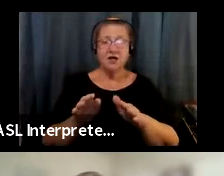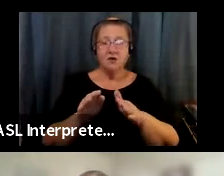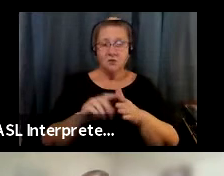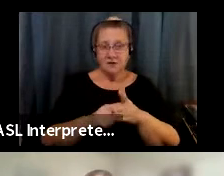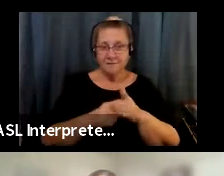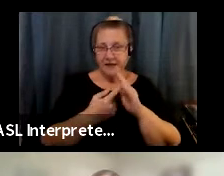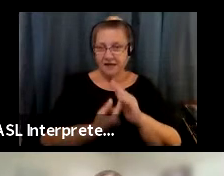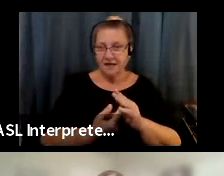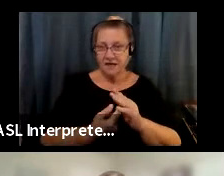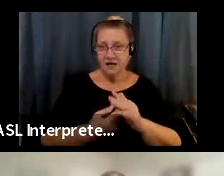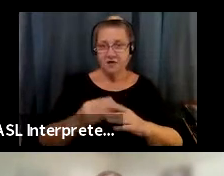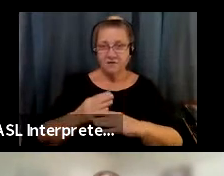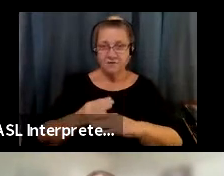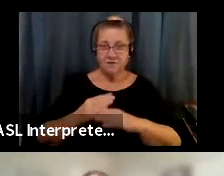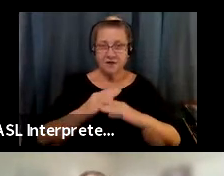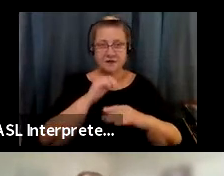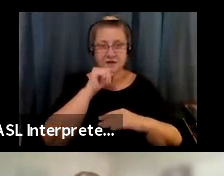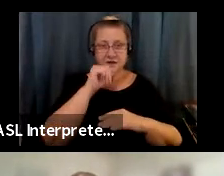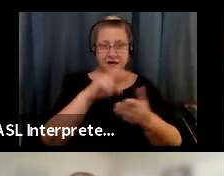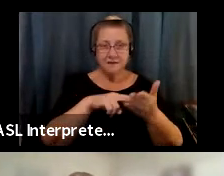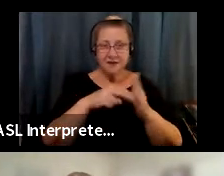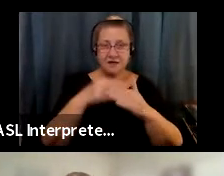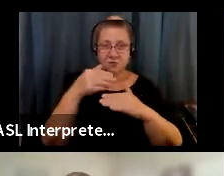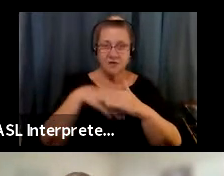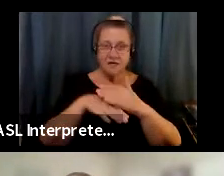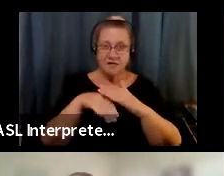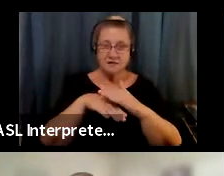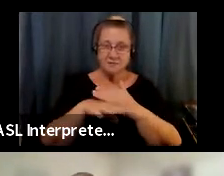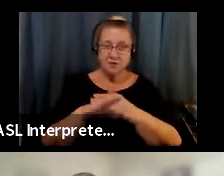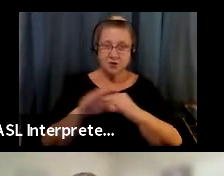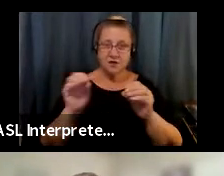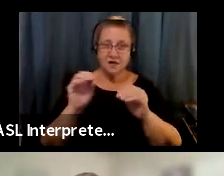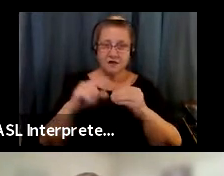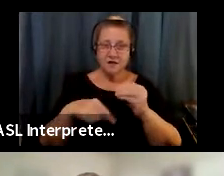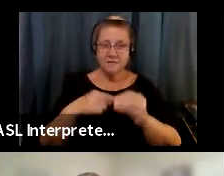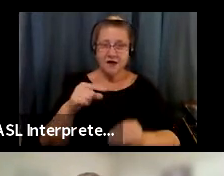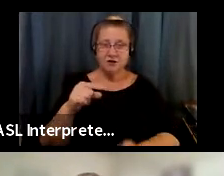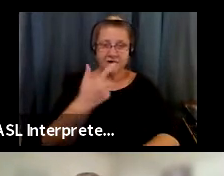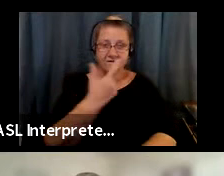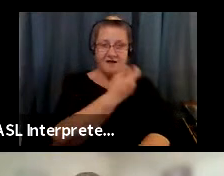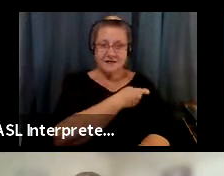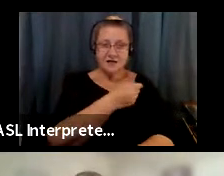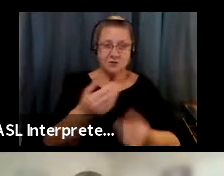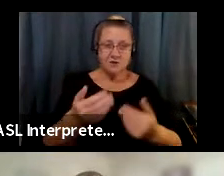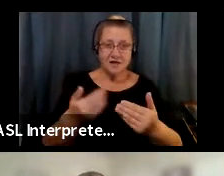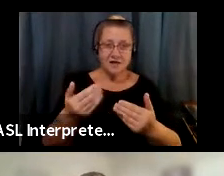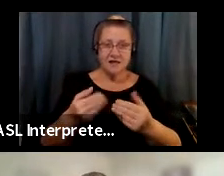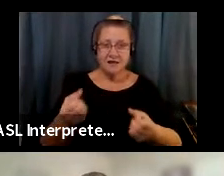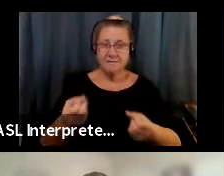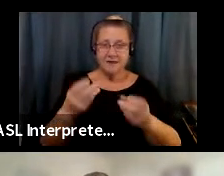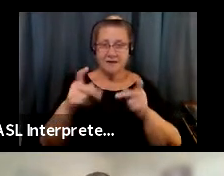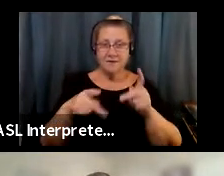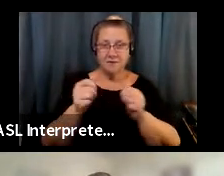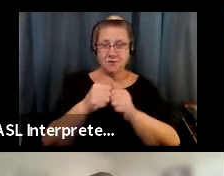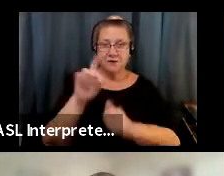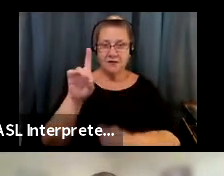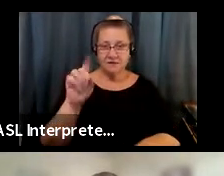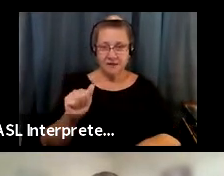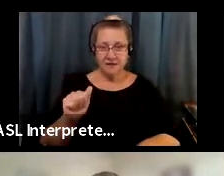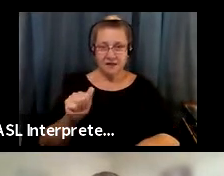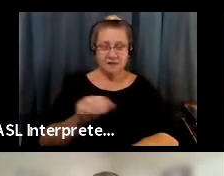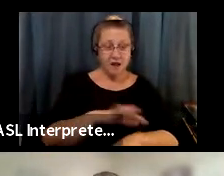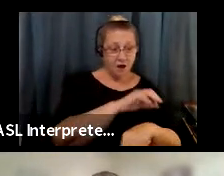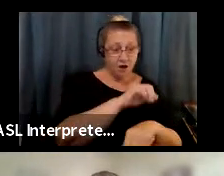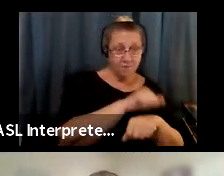was necessarily accessible. Nothing about vaccination was easy for many people with disabilities, from getting